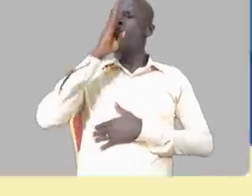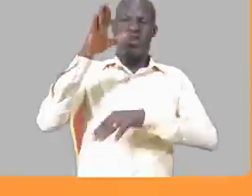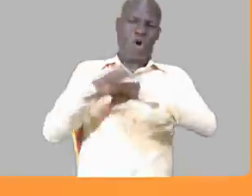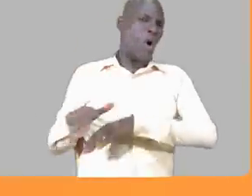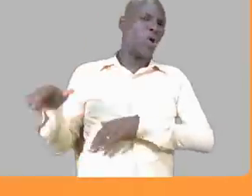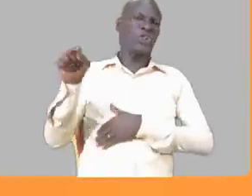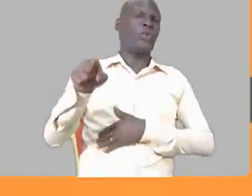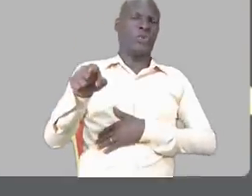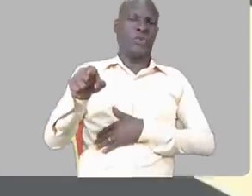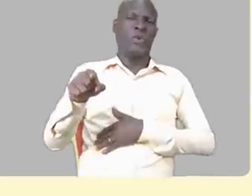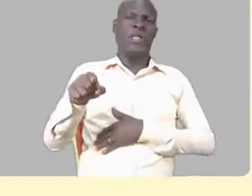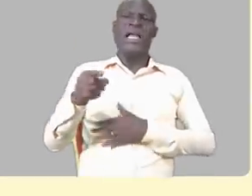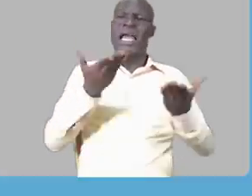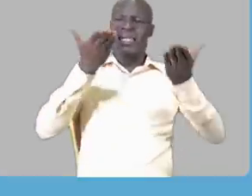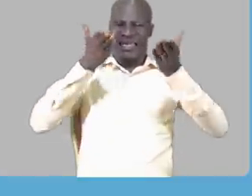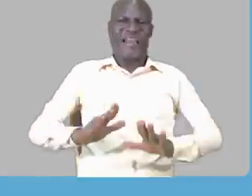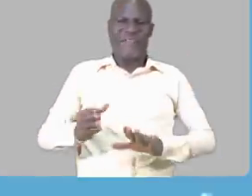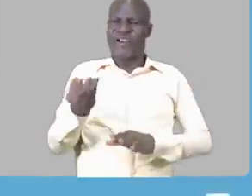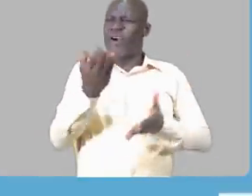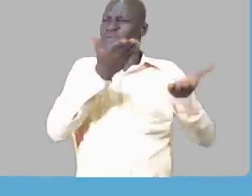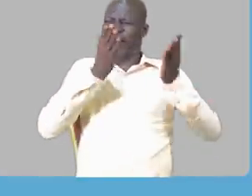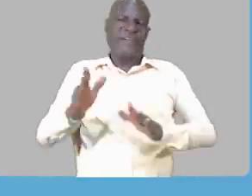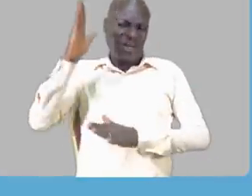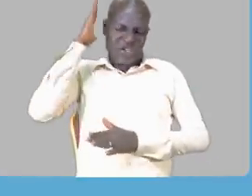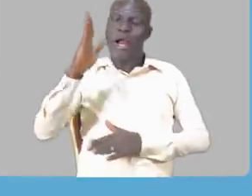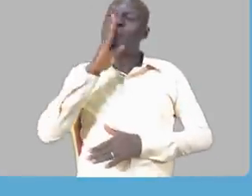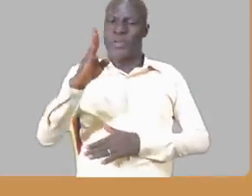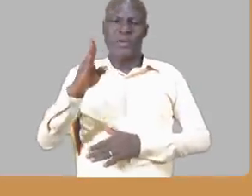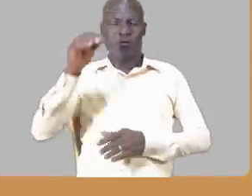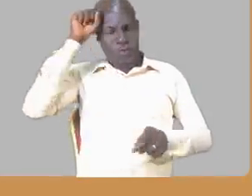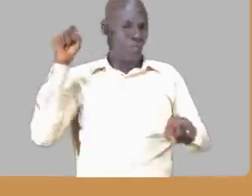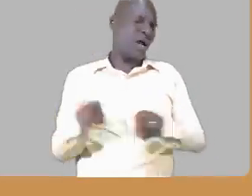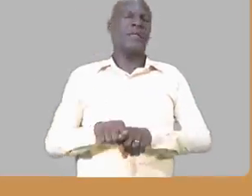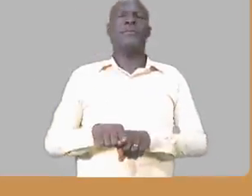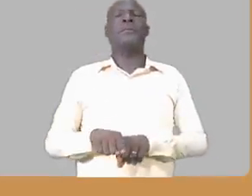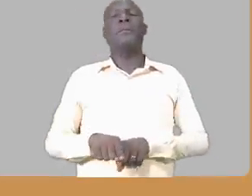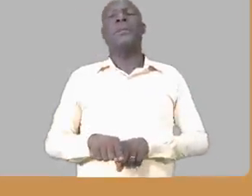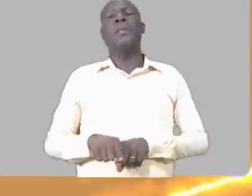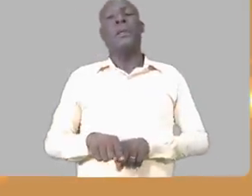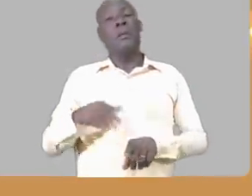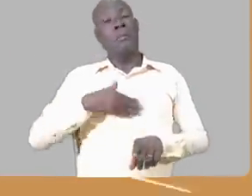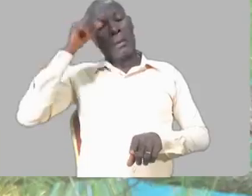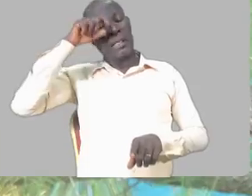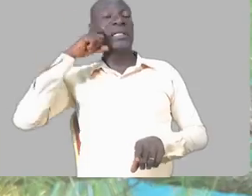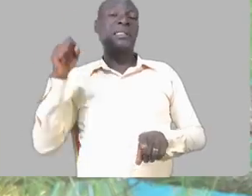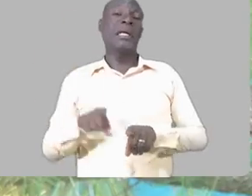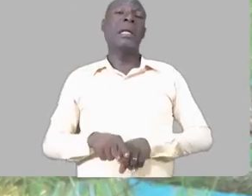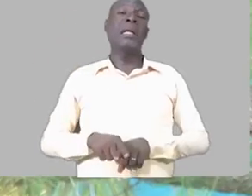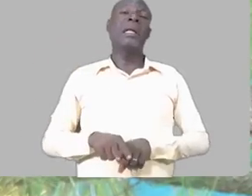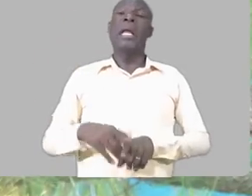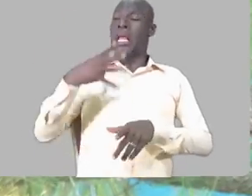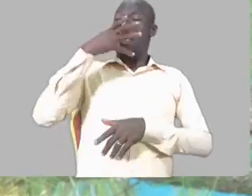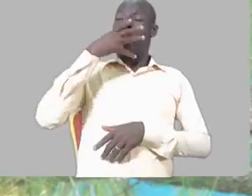Canaan. A servant of servants he shall be to his brethren. Odofo, what do you mean?